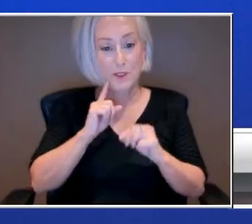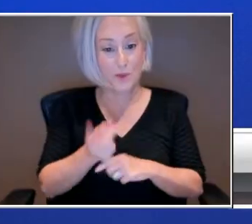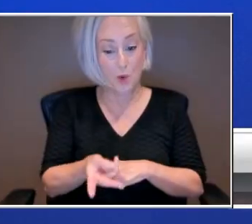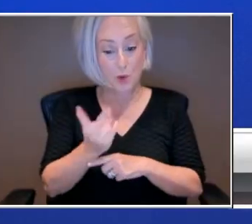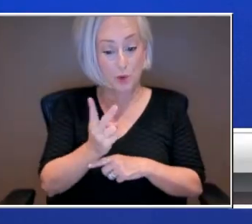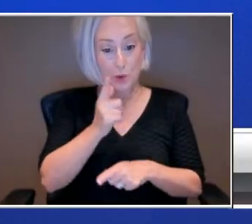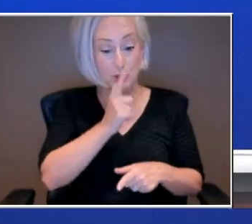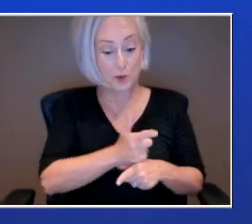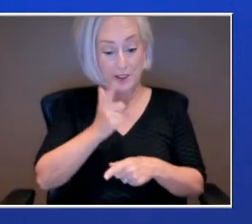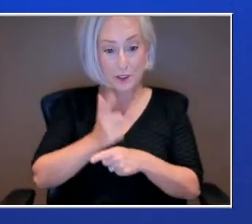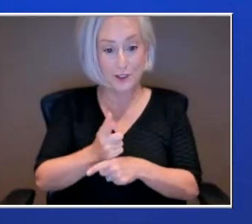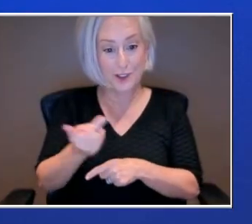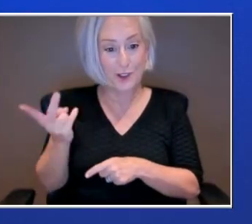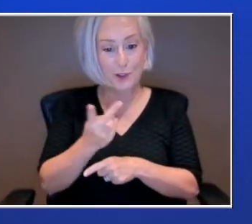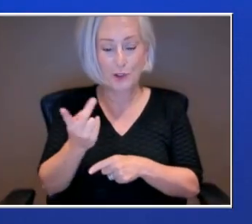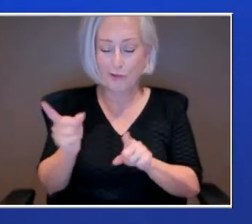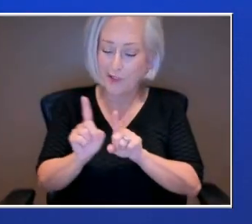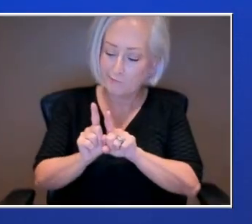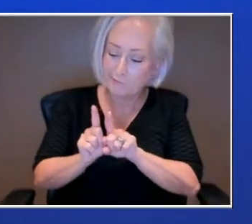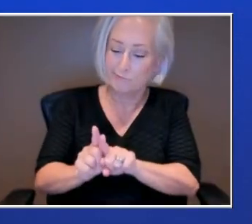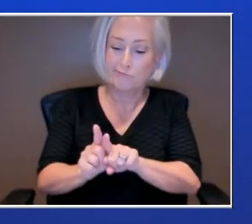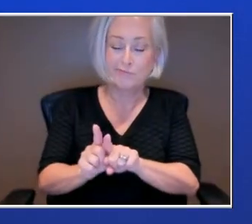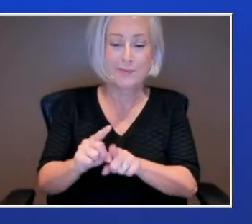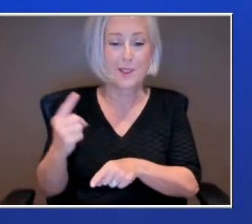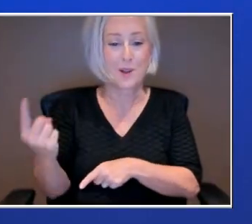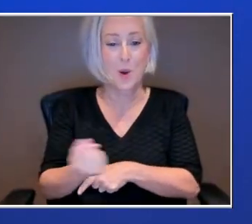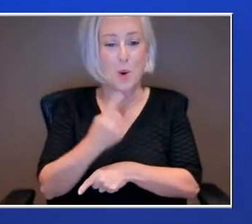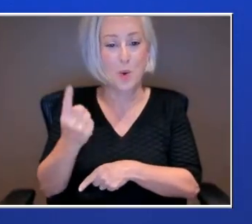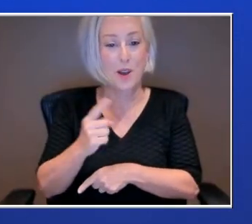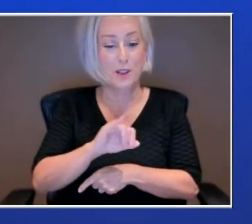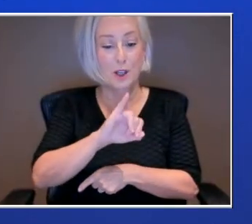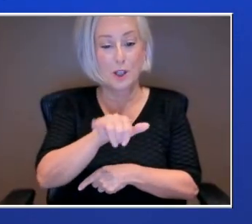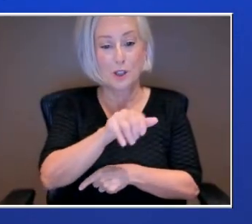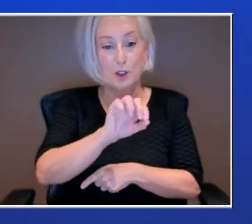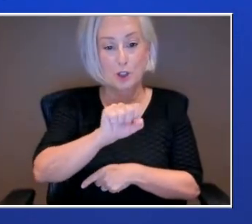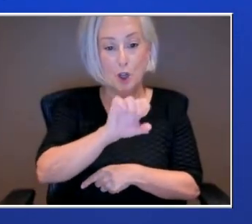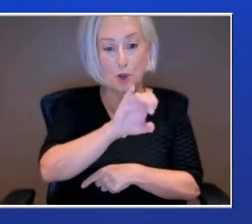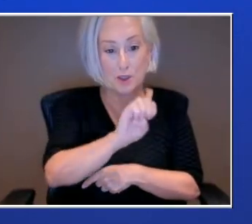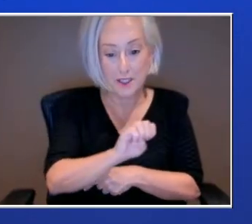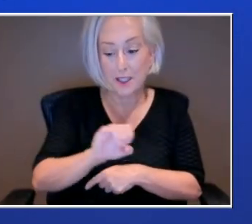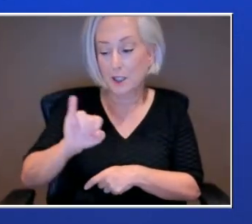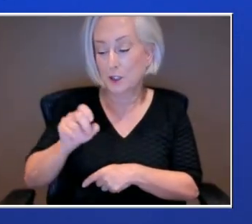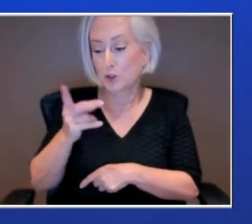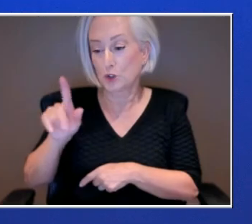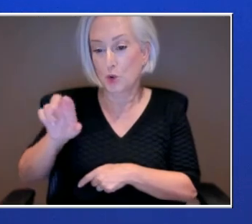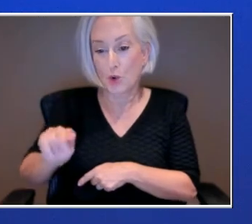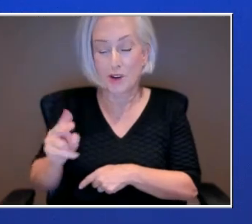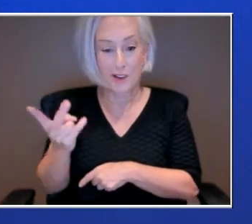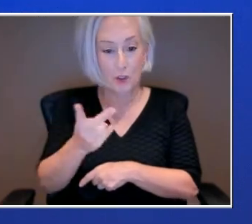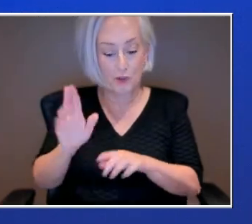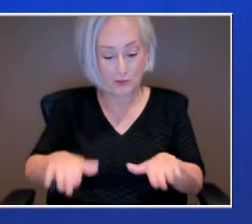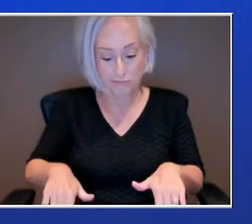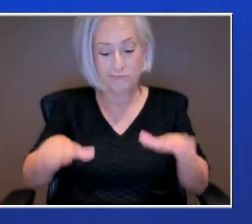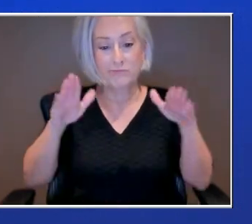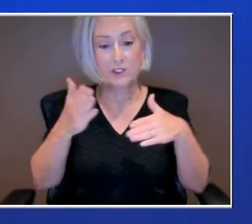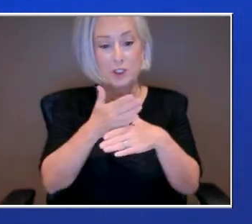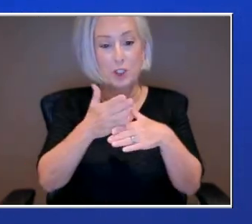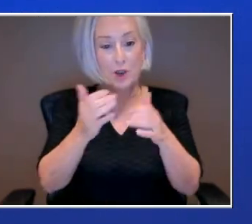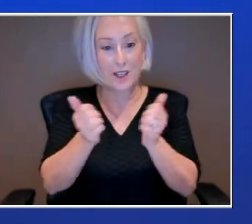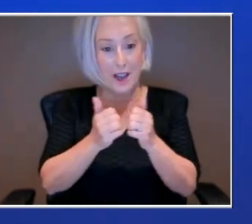been inseparable. Josie and Jordan grew up sharing everything, but they never dreamed they'd wind up sharing the